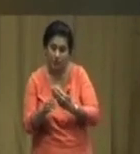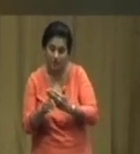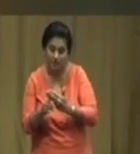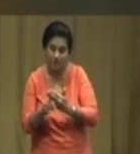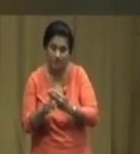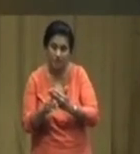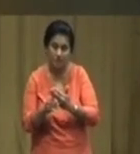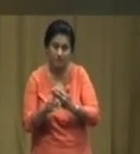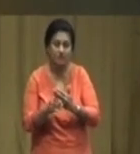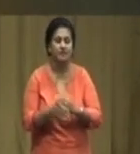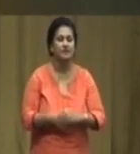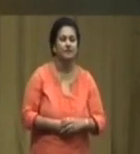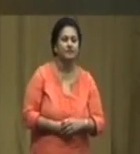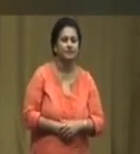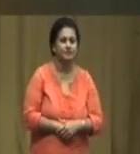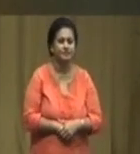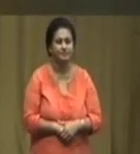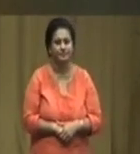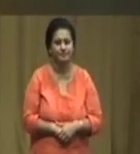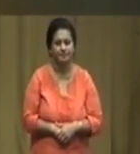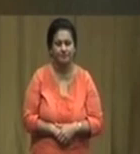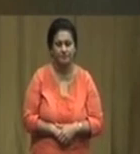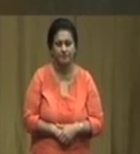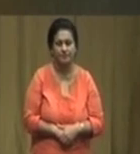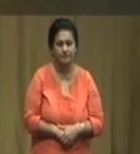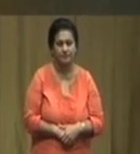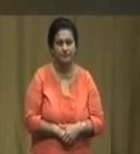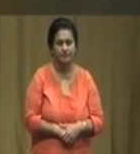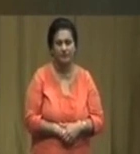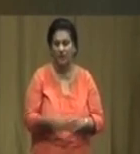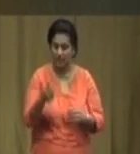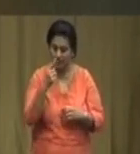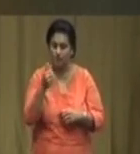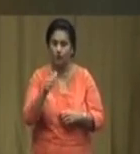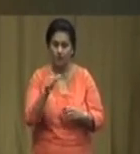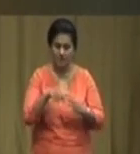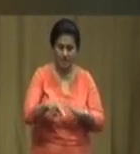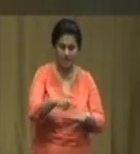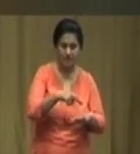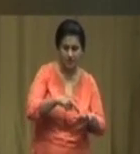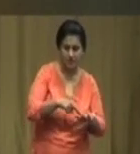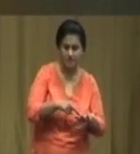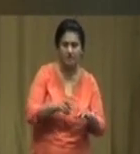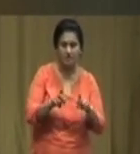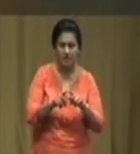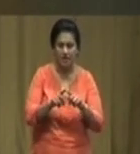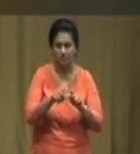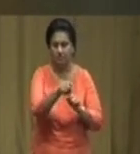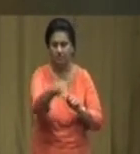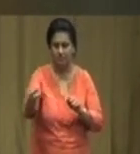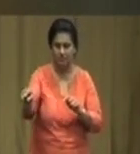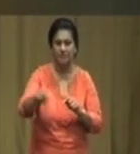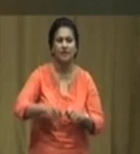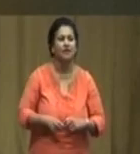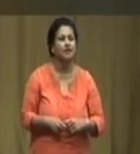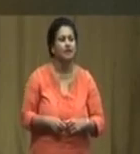the contributor to the public good, which the university absolutely must be in this region if it's going to help the people of the Pacific. So with that, I'd just like to ask